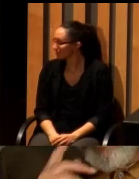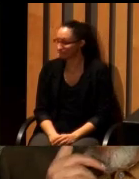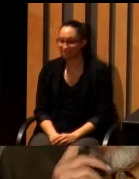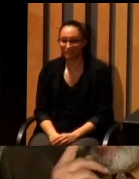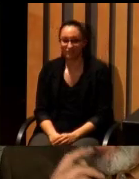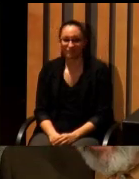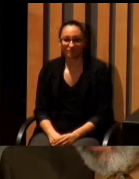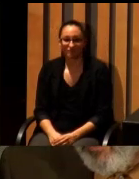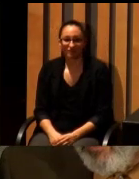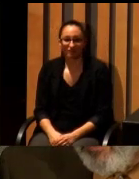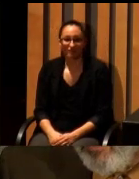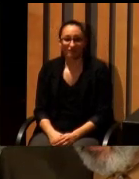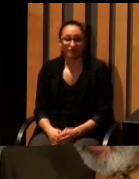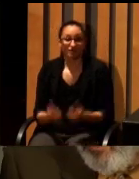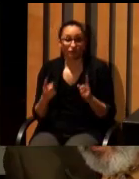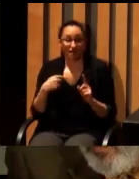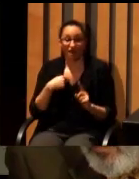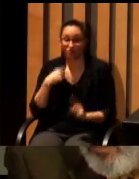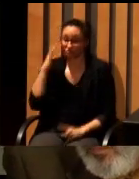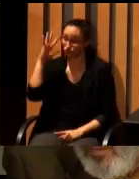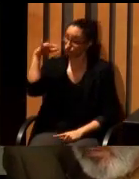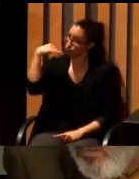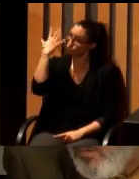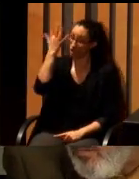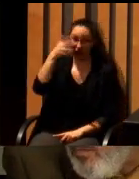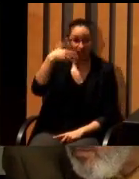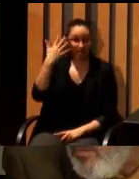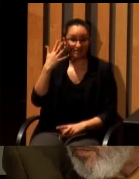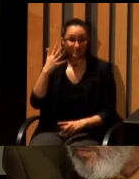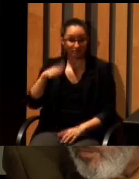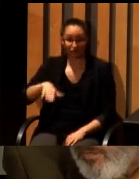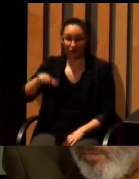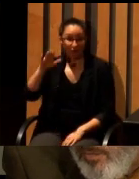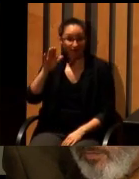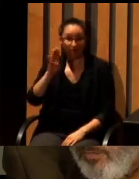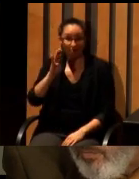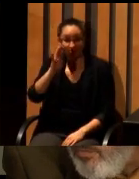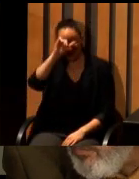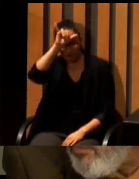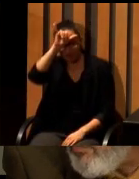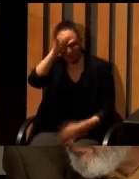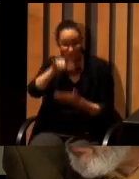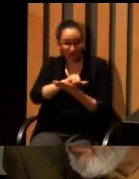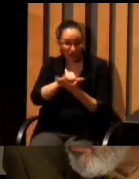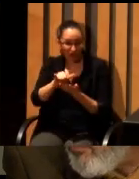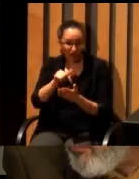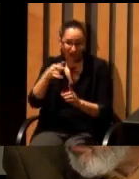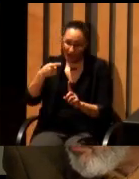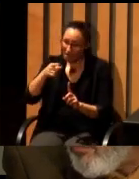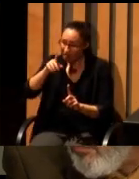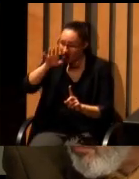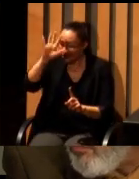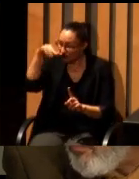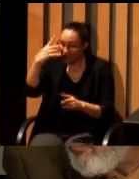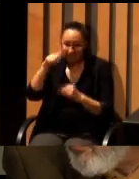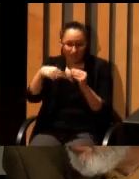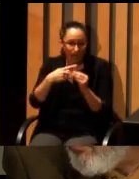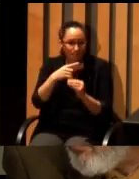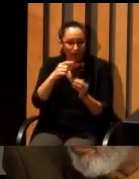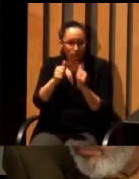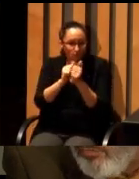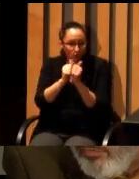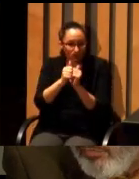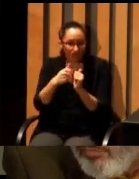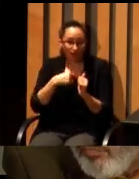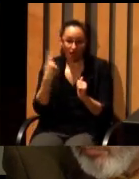When I was a sports mad kid growing up in Buffalo, Saturday nights were always reserved for the college basketball doubleheaders at